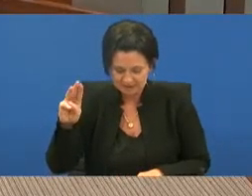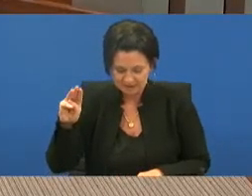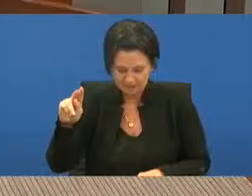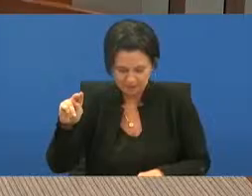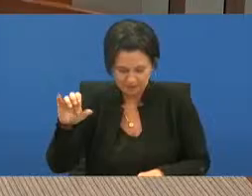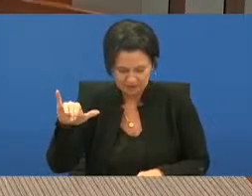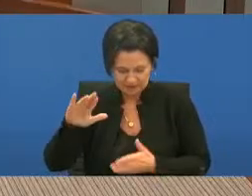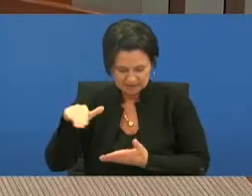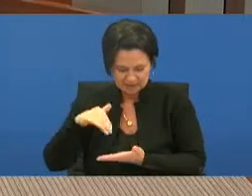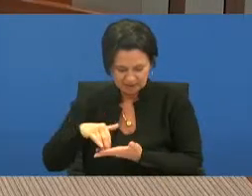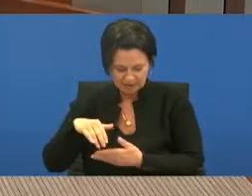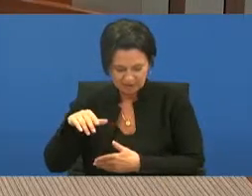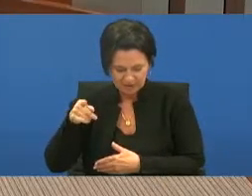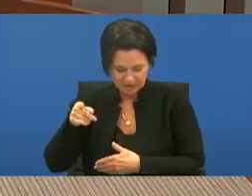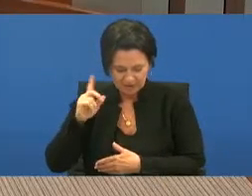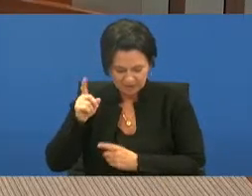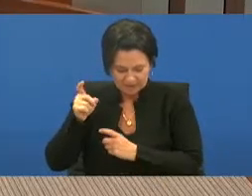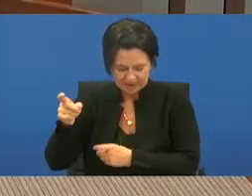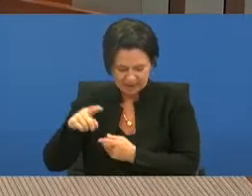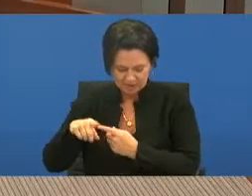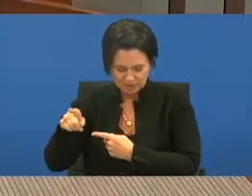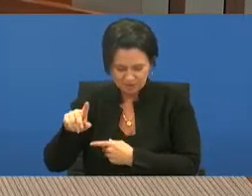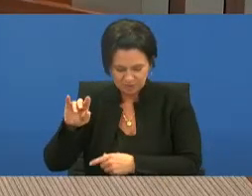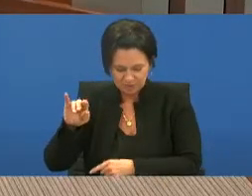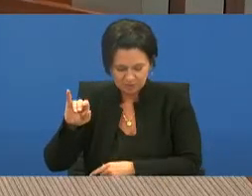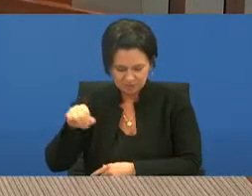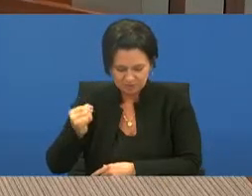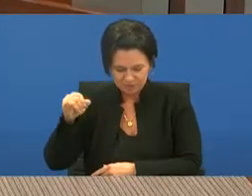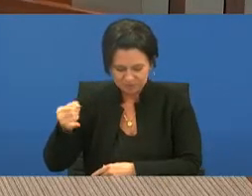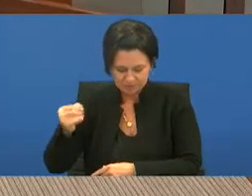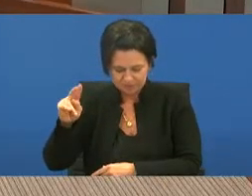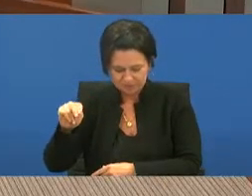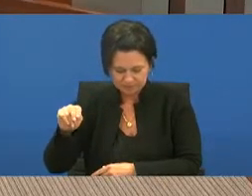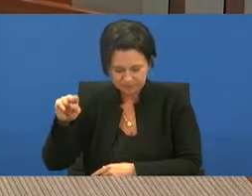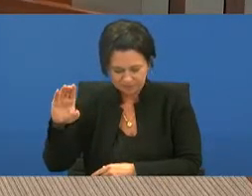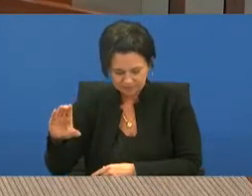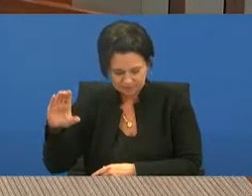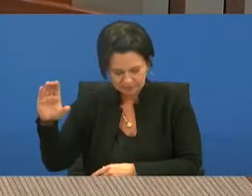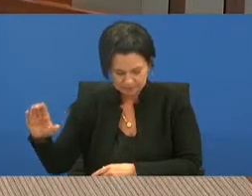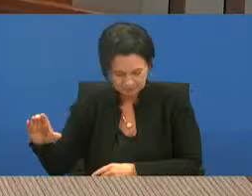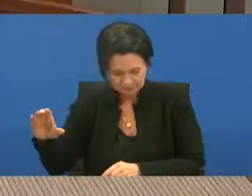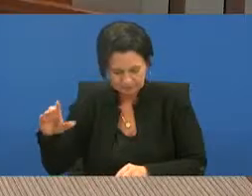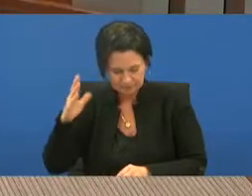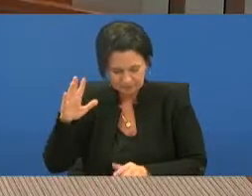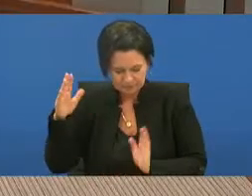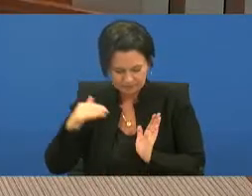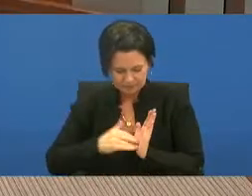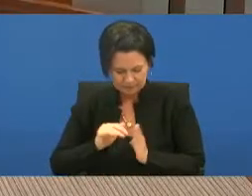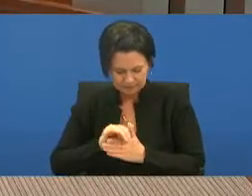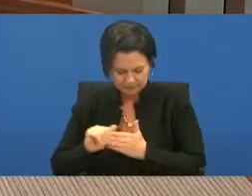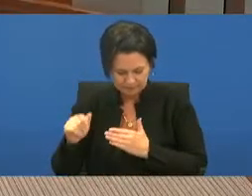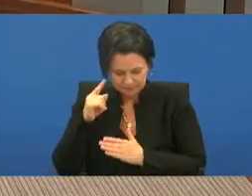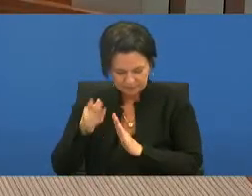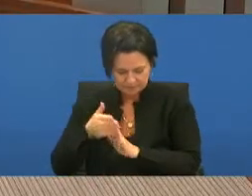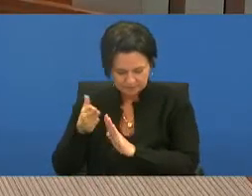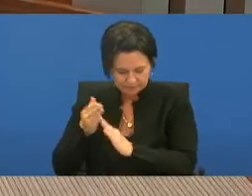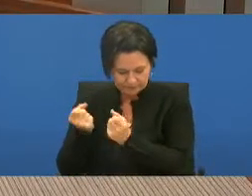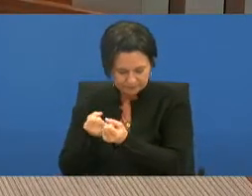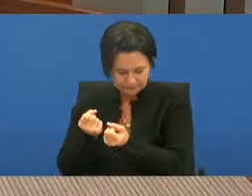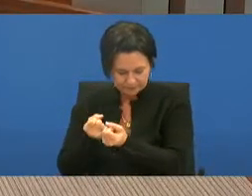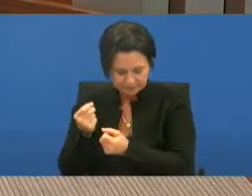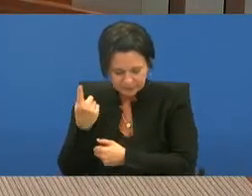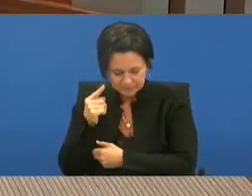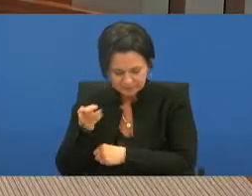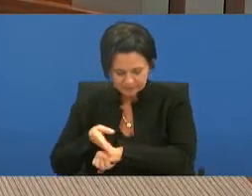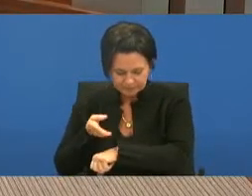balance assigned to Jewel J. Newman Community Center generated through prior year rental revenues at the community center for operational support, building repairs,